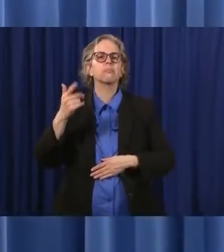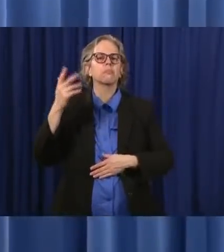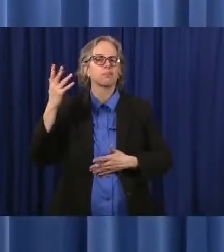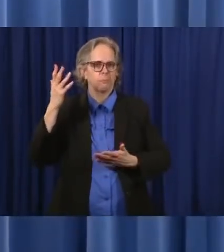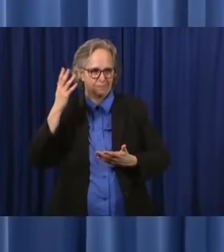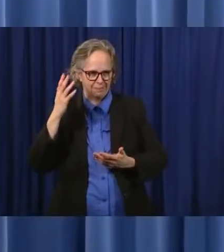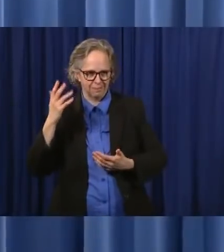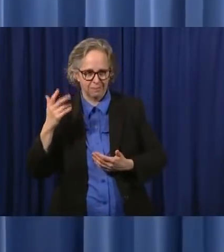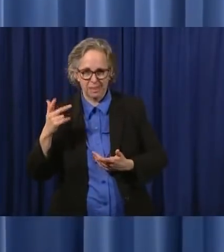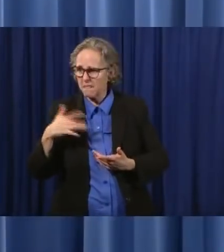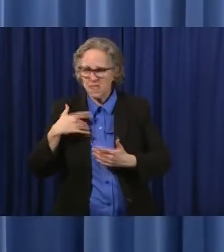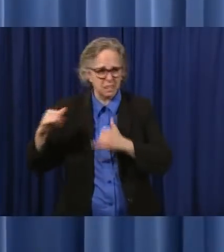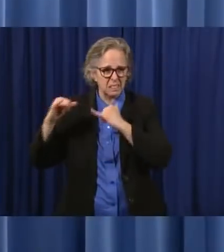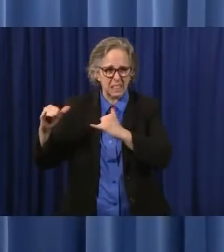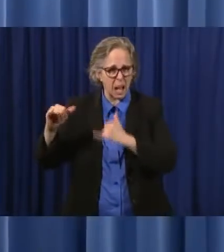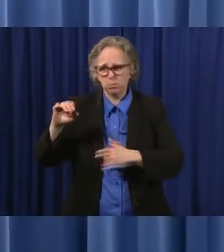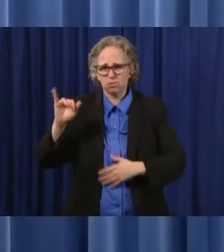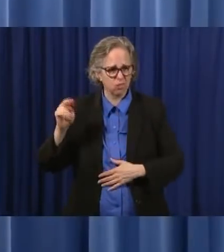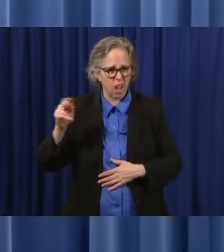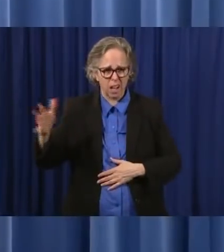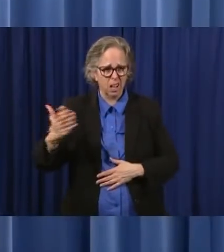John does. We're very, very sorry.